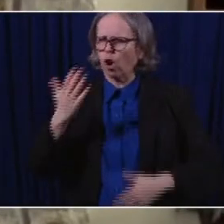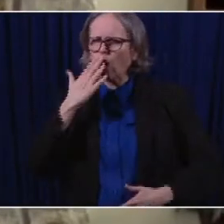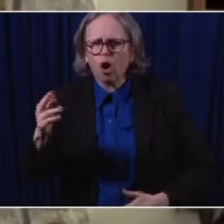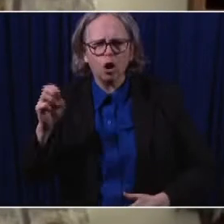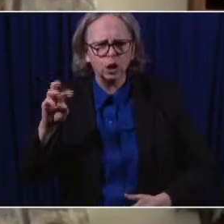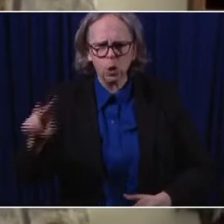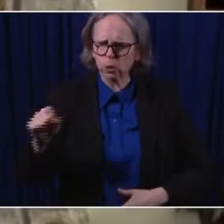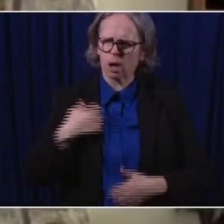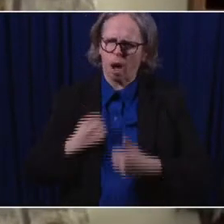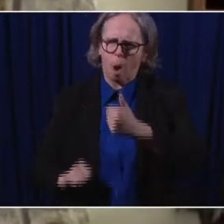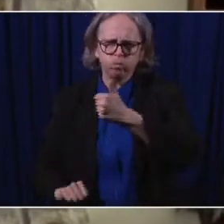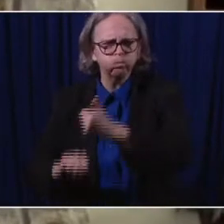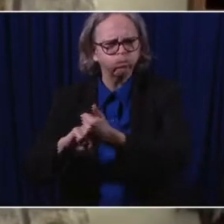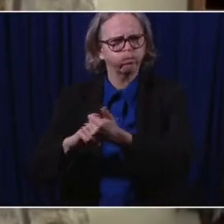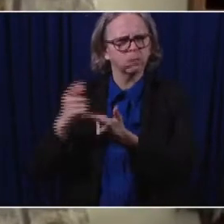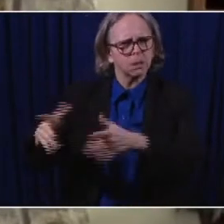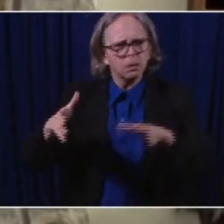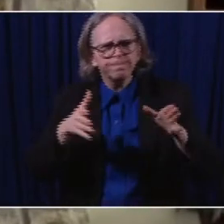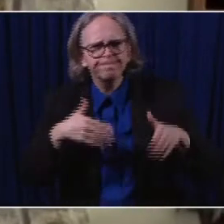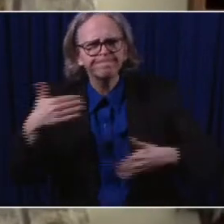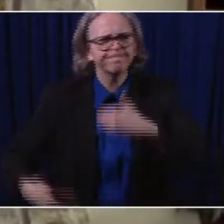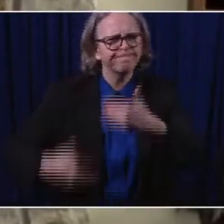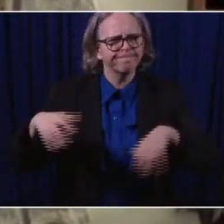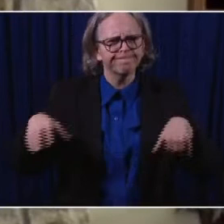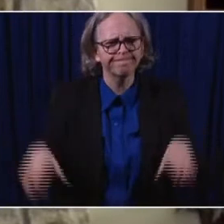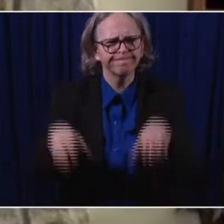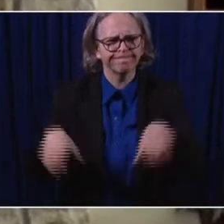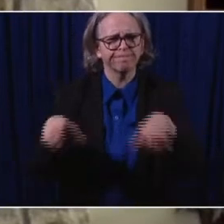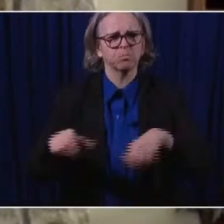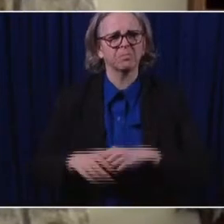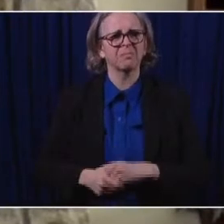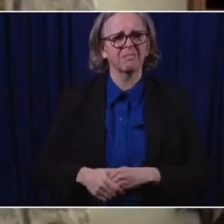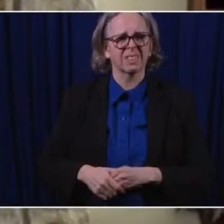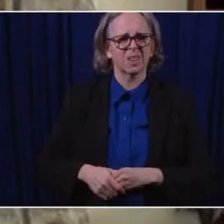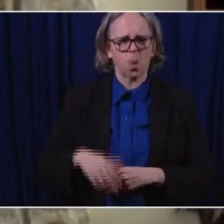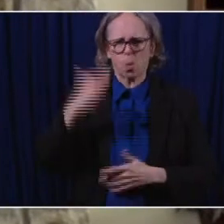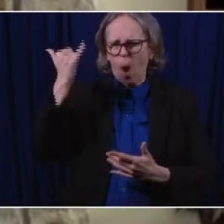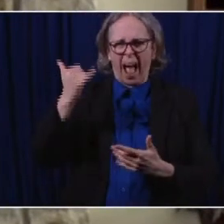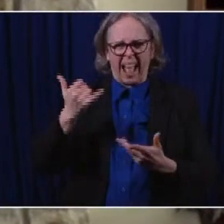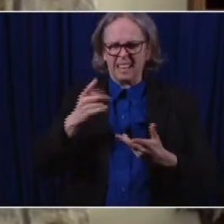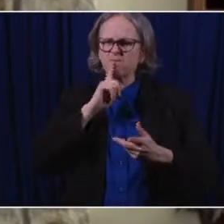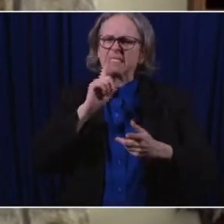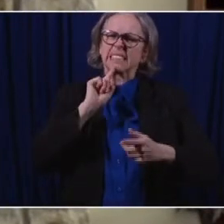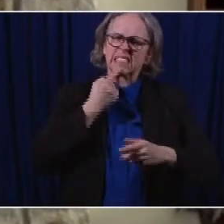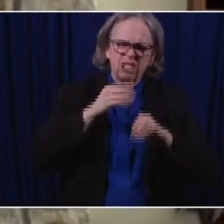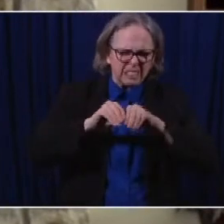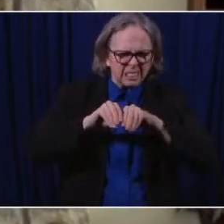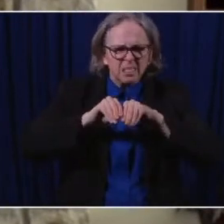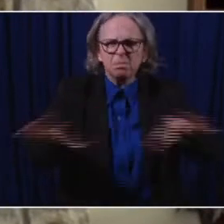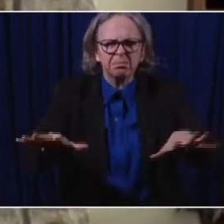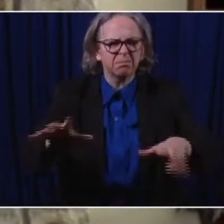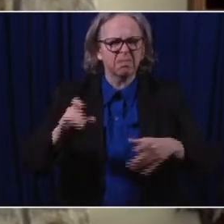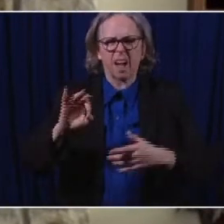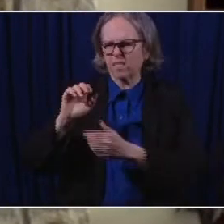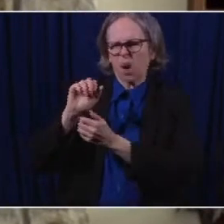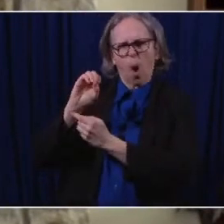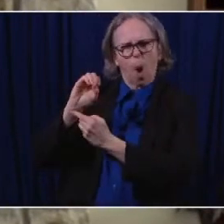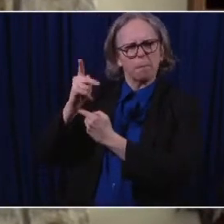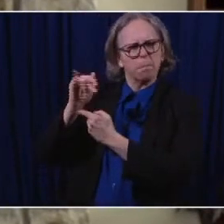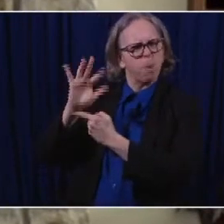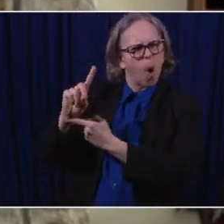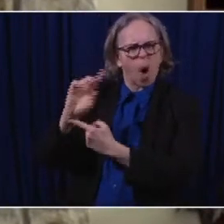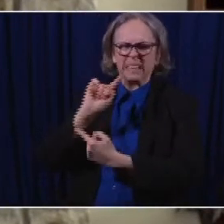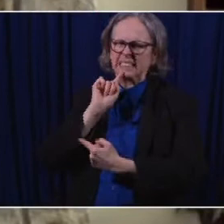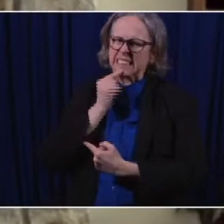this epidemic has left no part of our state untouched. Every community has had to address the unique needs of those suffering from substance use